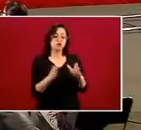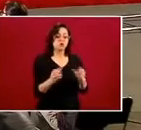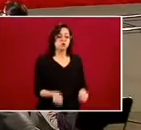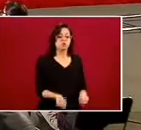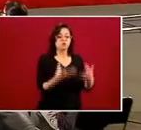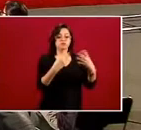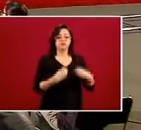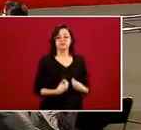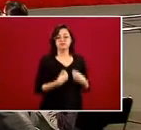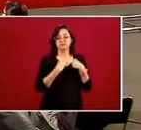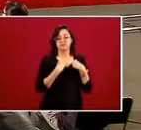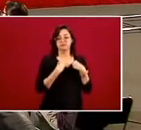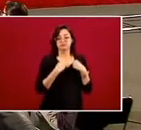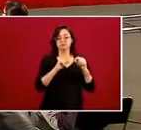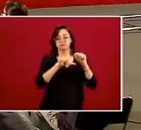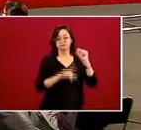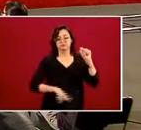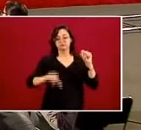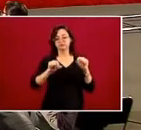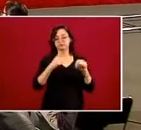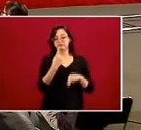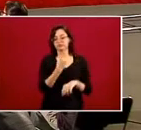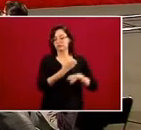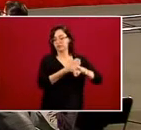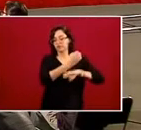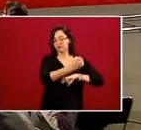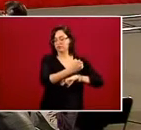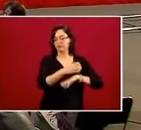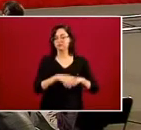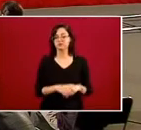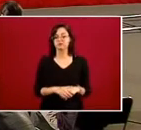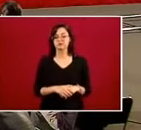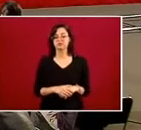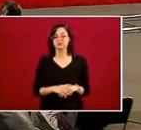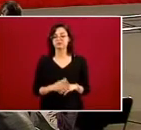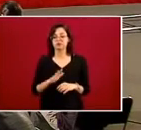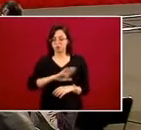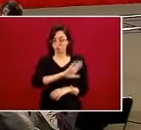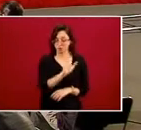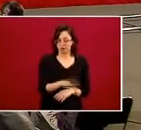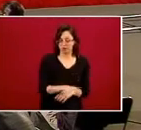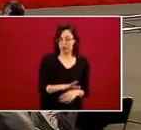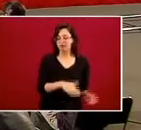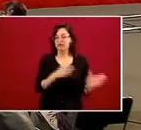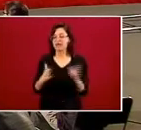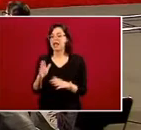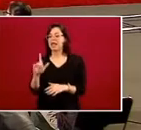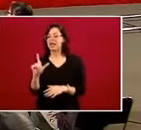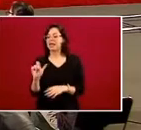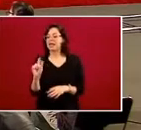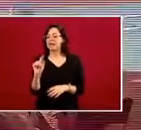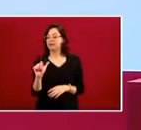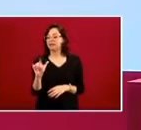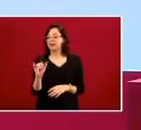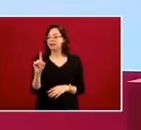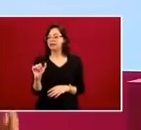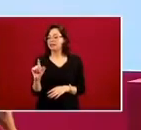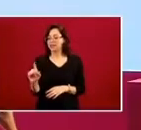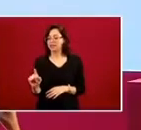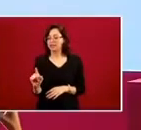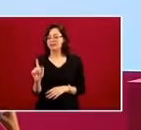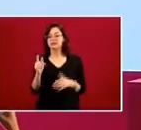COVID, as compared to how many people live within a specific territory. But lethality is how